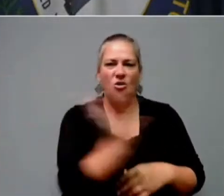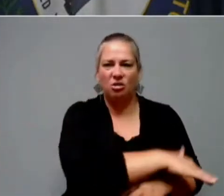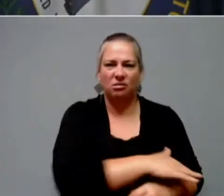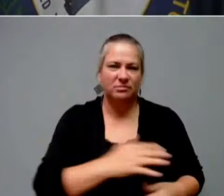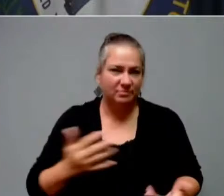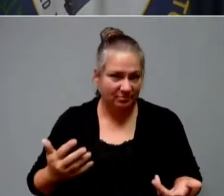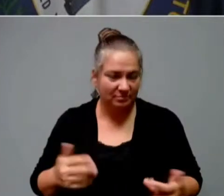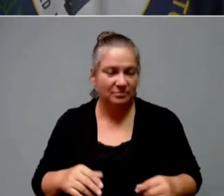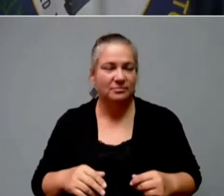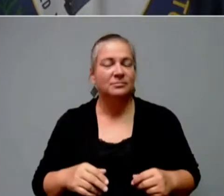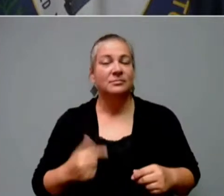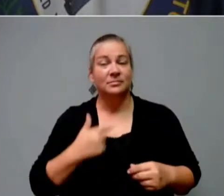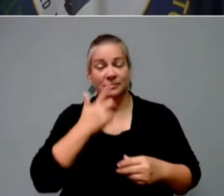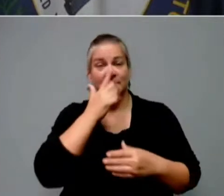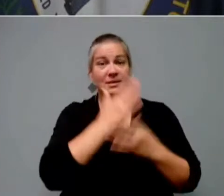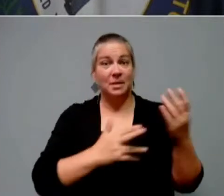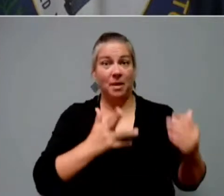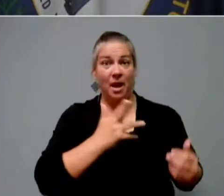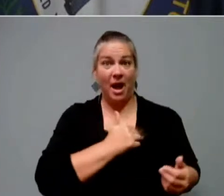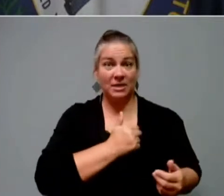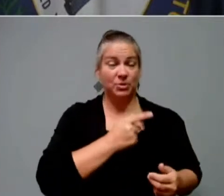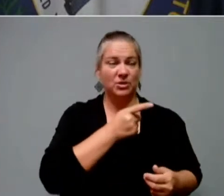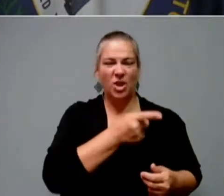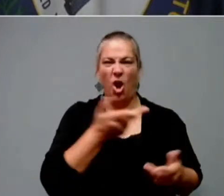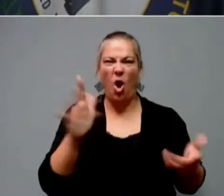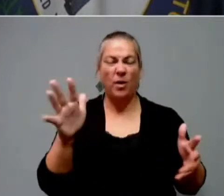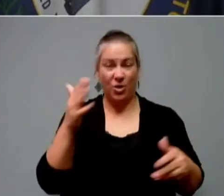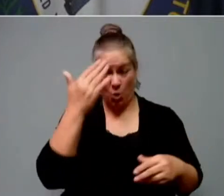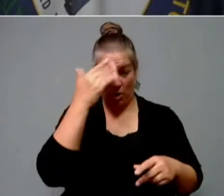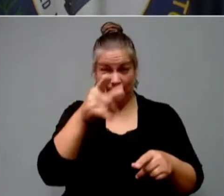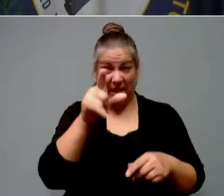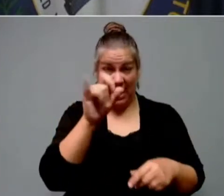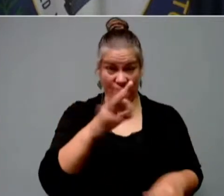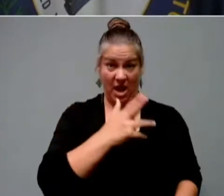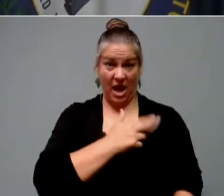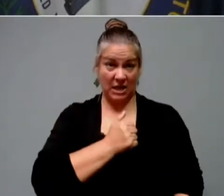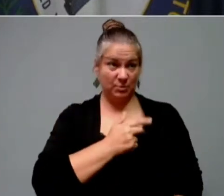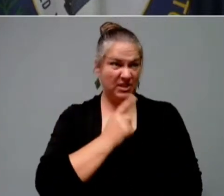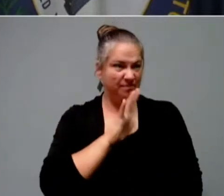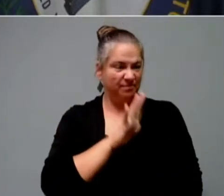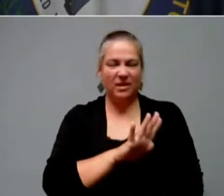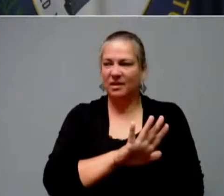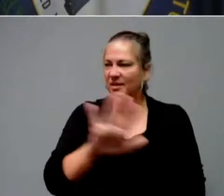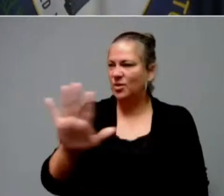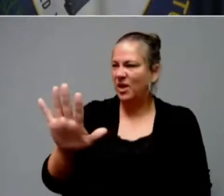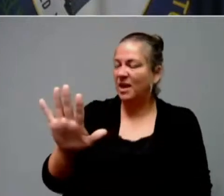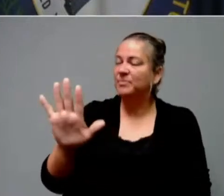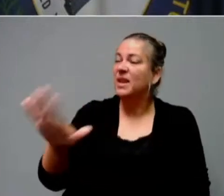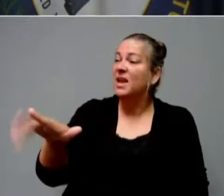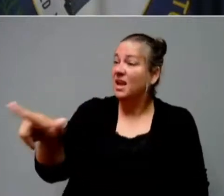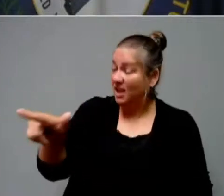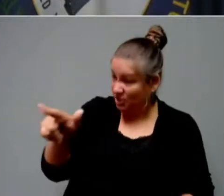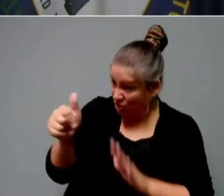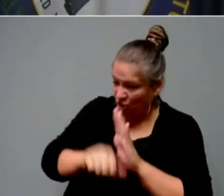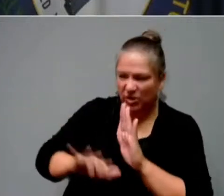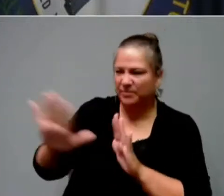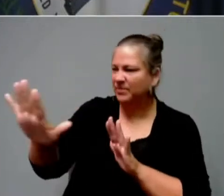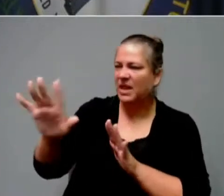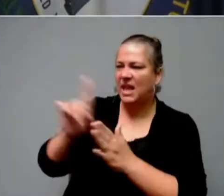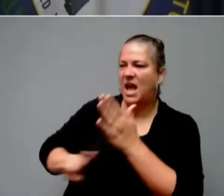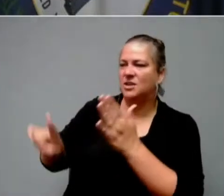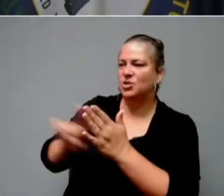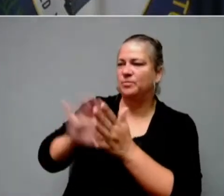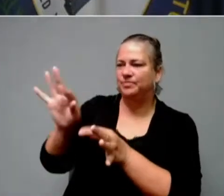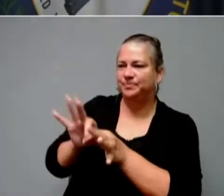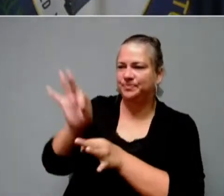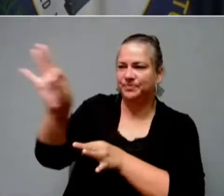taking steps that are significant. When a hospital starts canceling elective procedures, and almost all of them are, now that hits their bottom line pretty hard. It